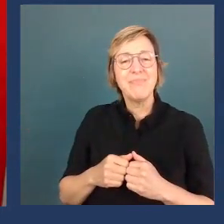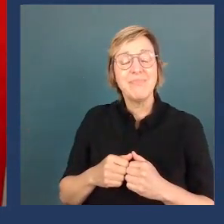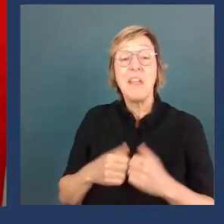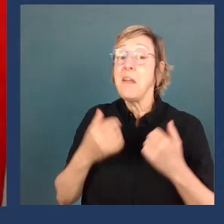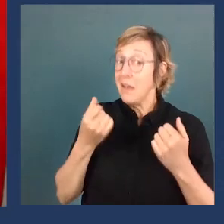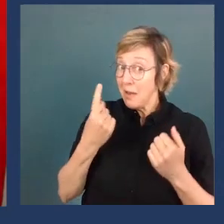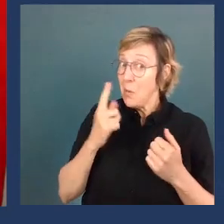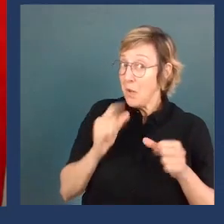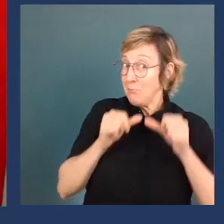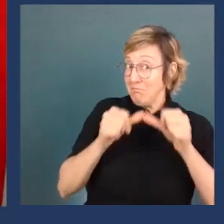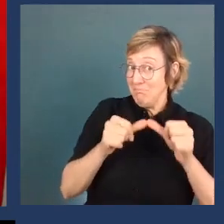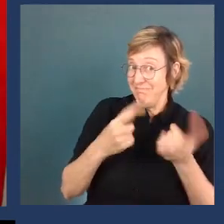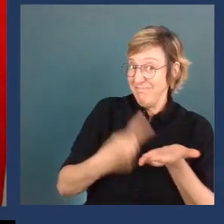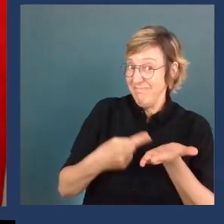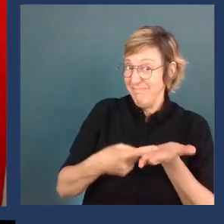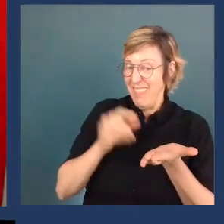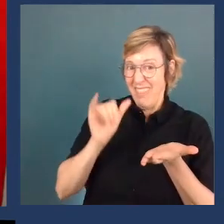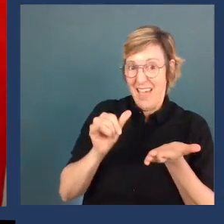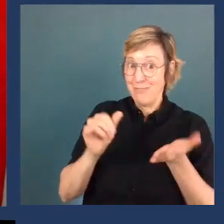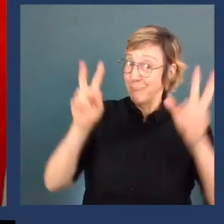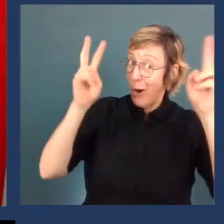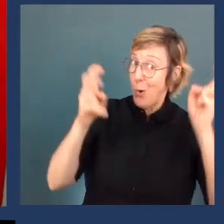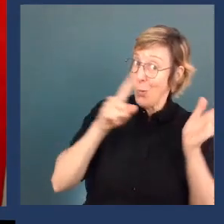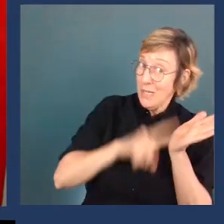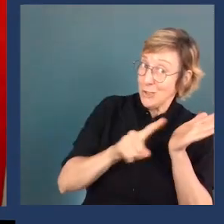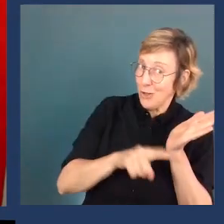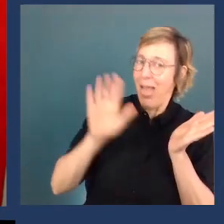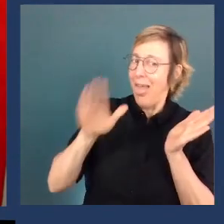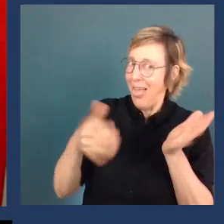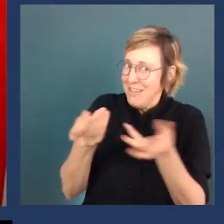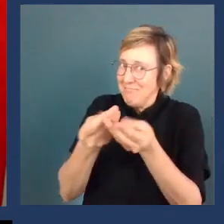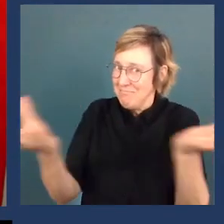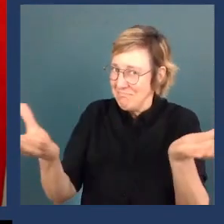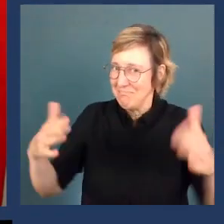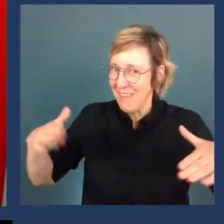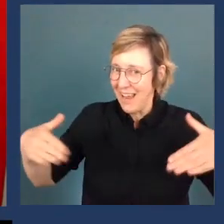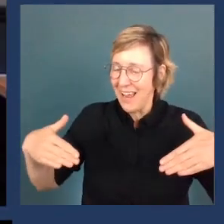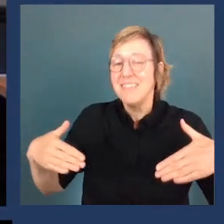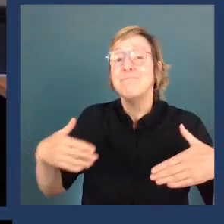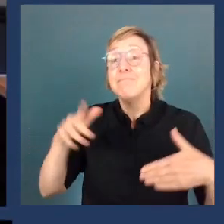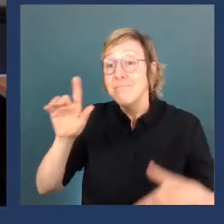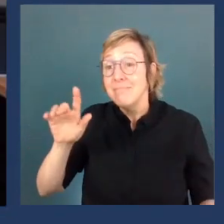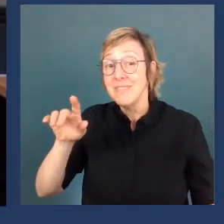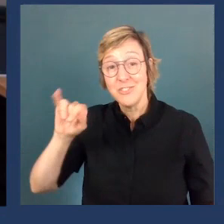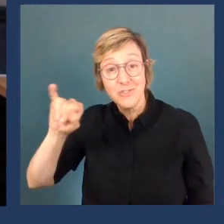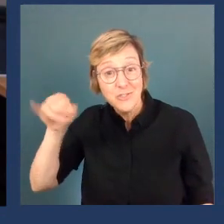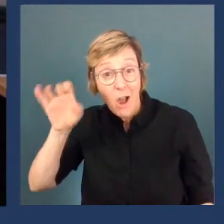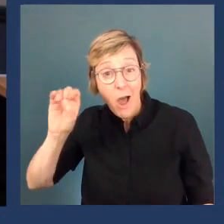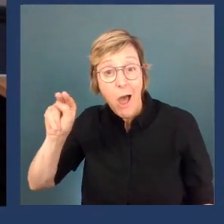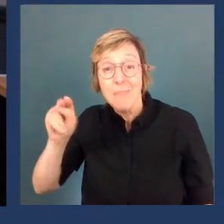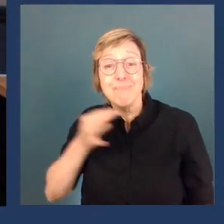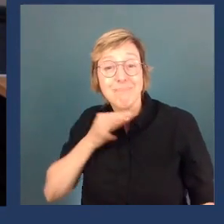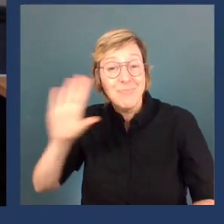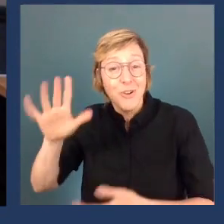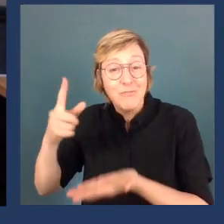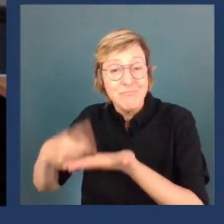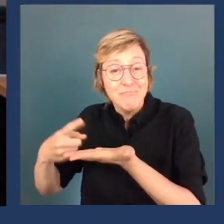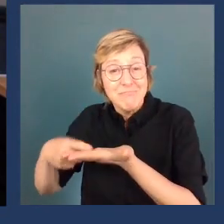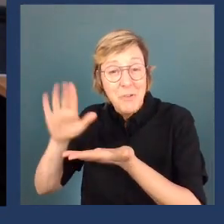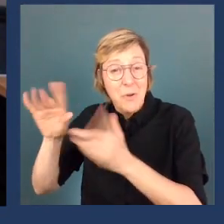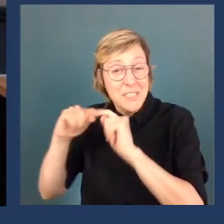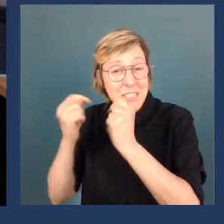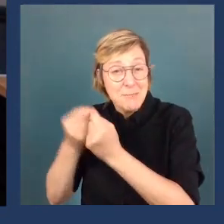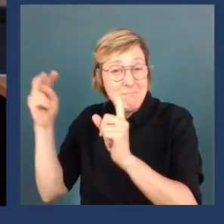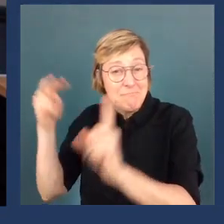in the market topic, let's check in with John on eye tracking explorations his team is going after. Thanks, Mary. So in order to look